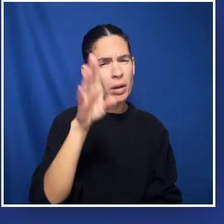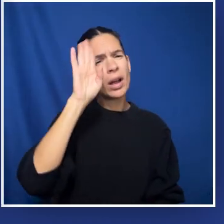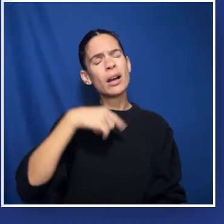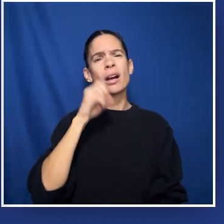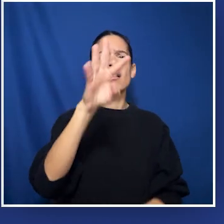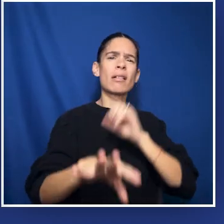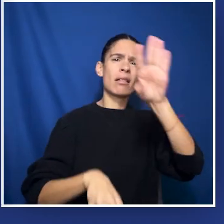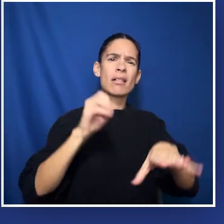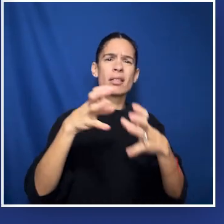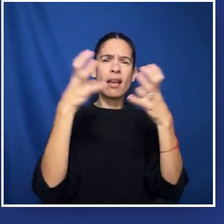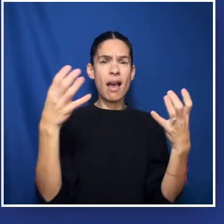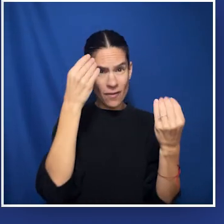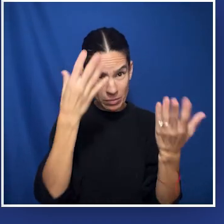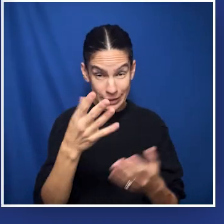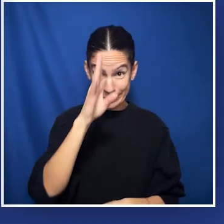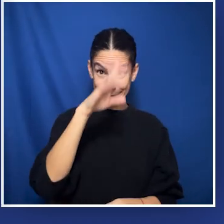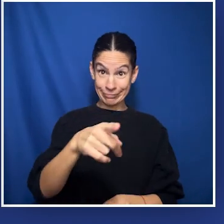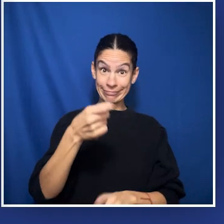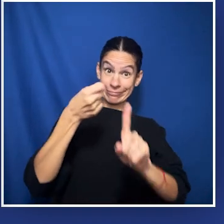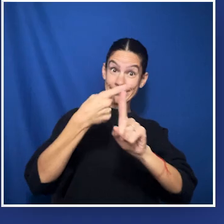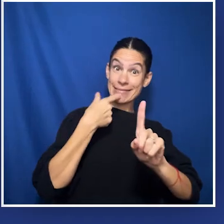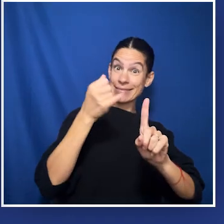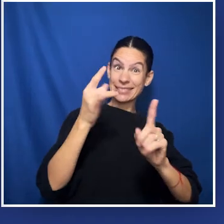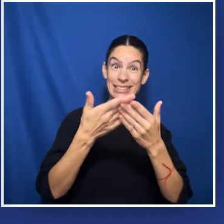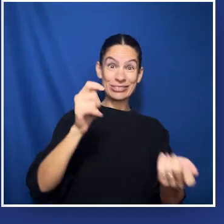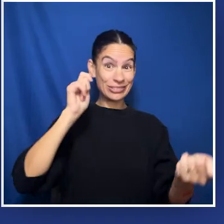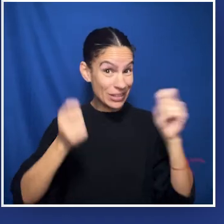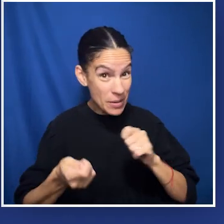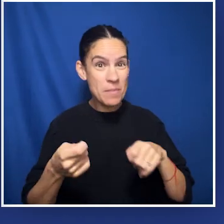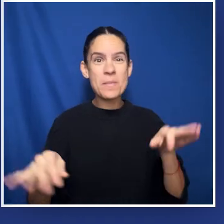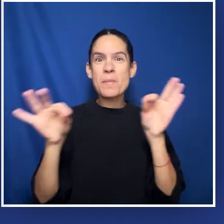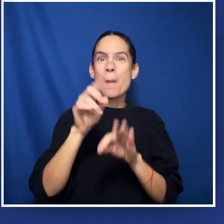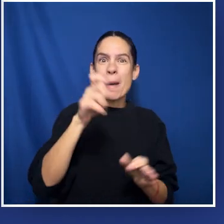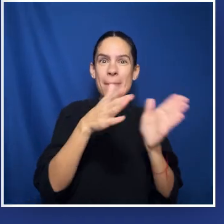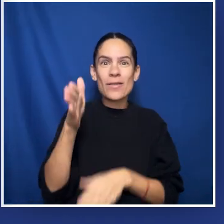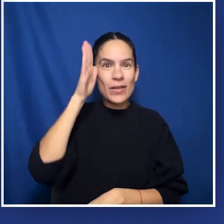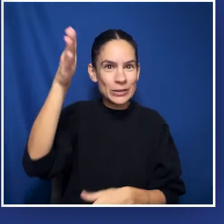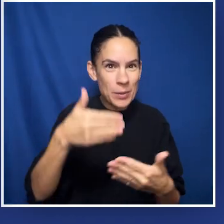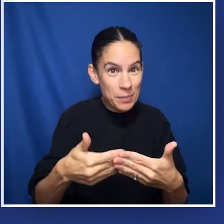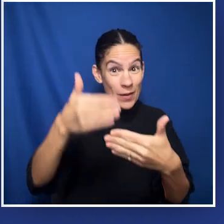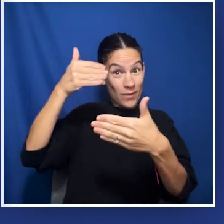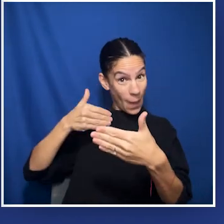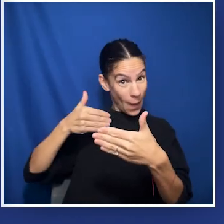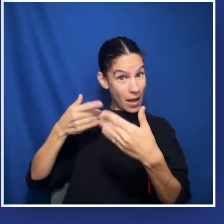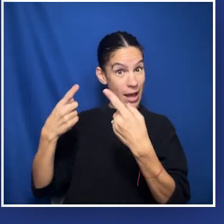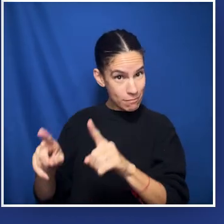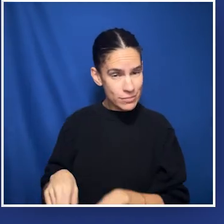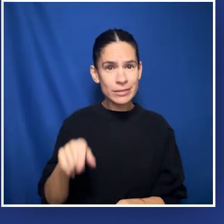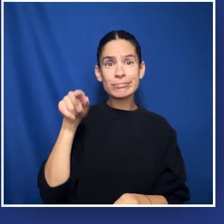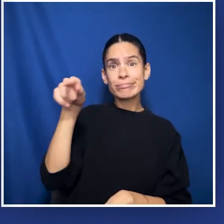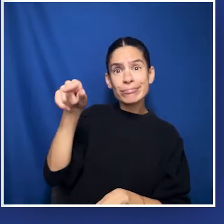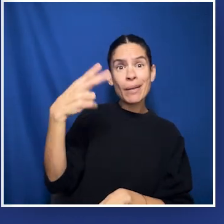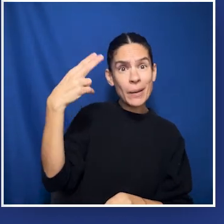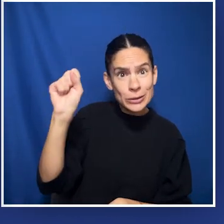so let's recap. When you turn 18, things change. You have to start planning for your future before those changes happen. In high school,